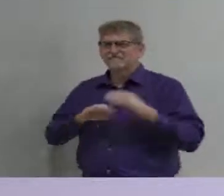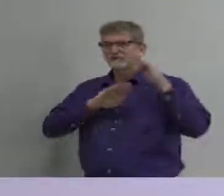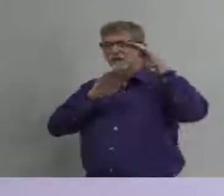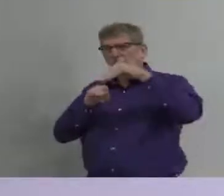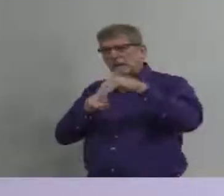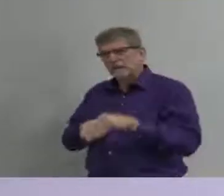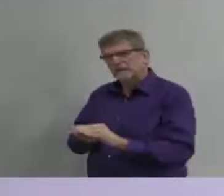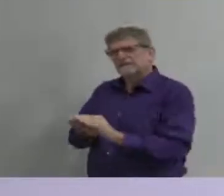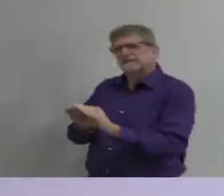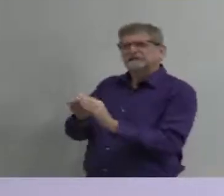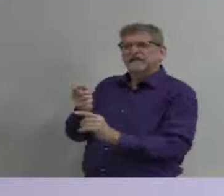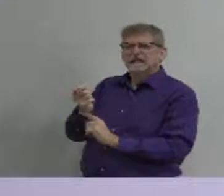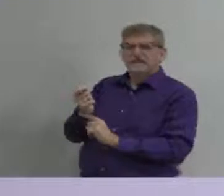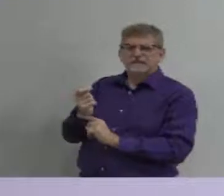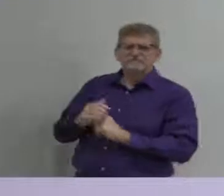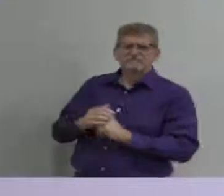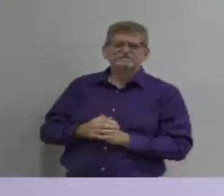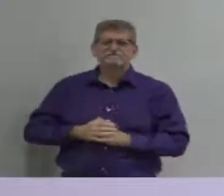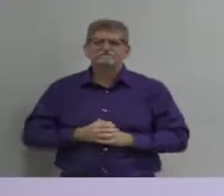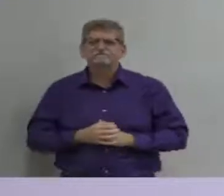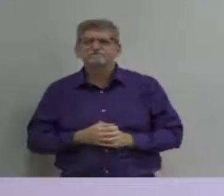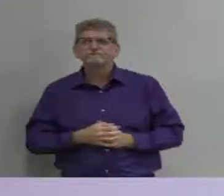data.